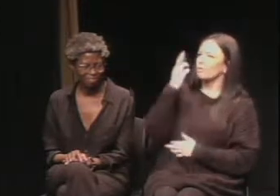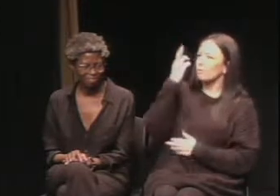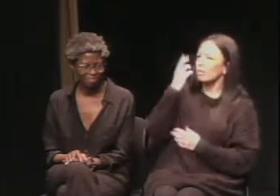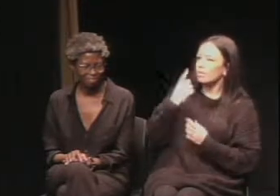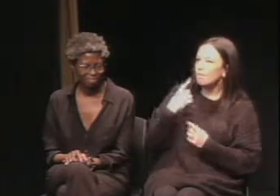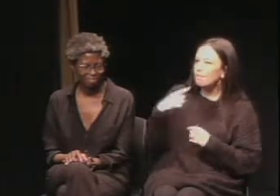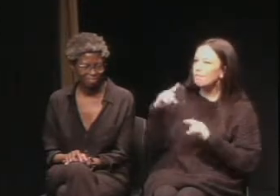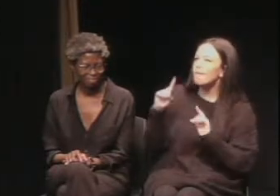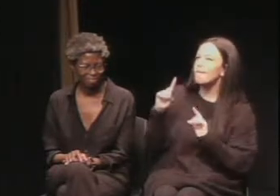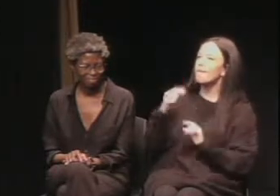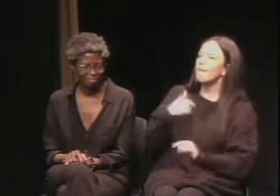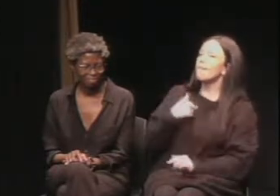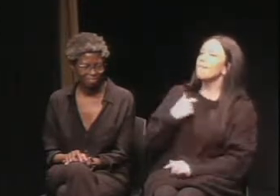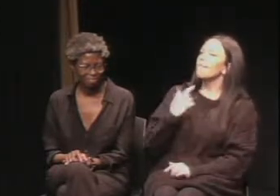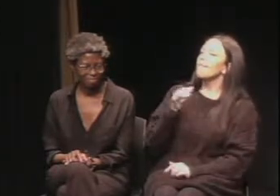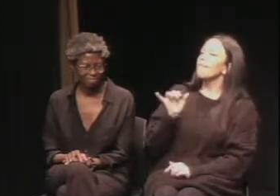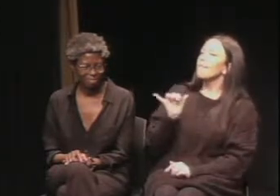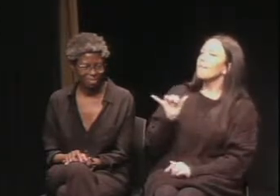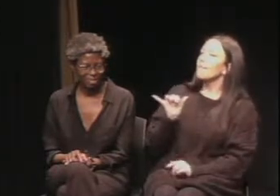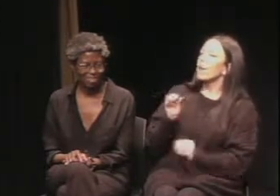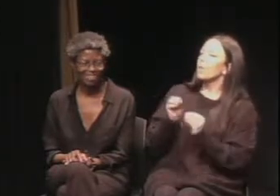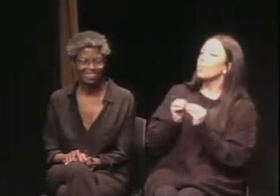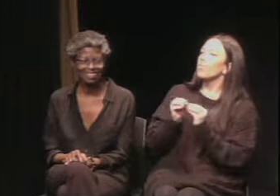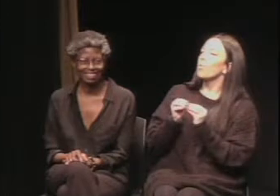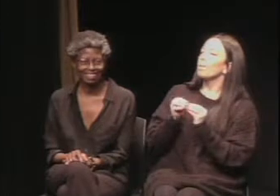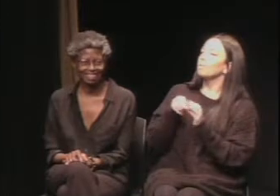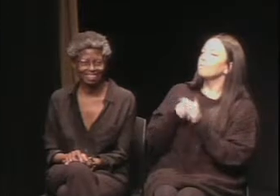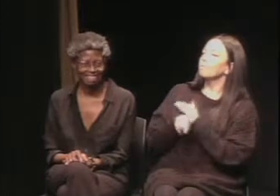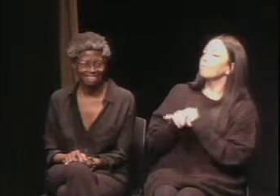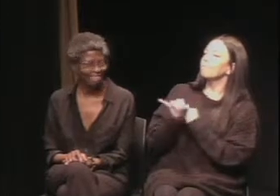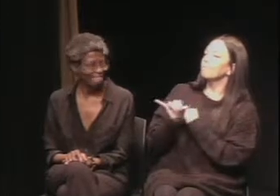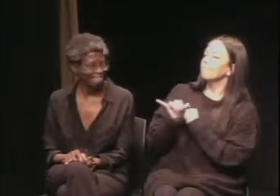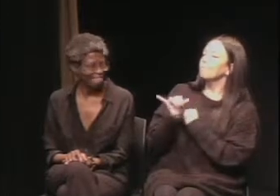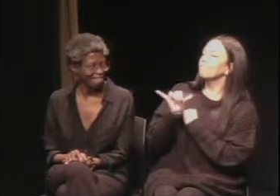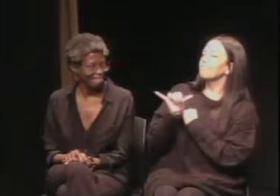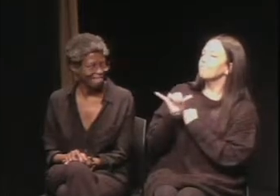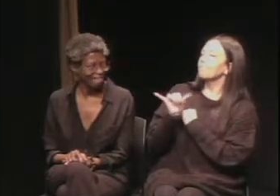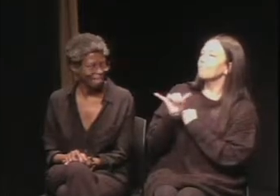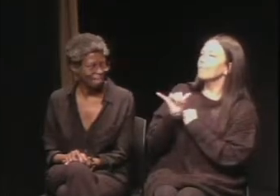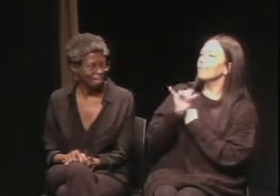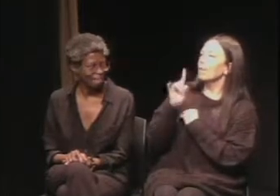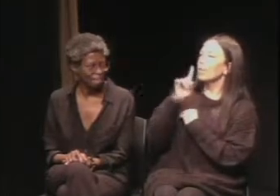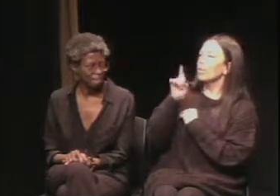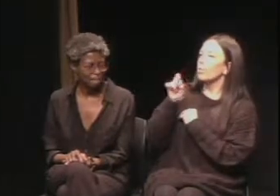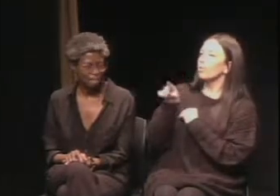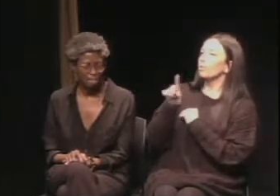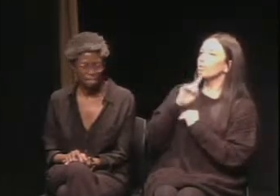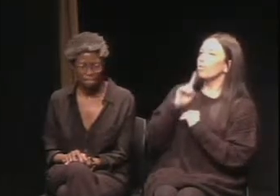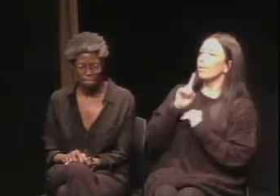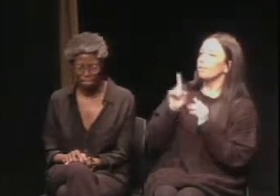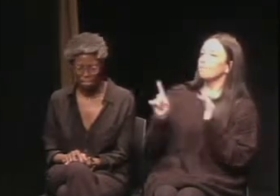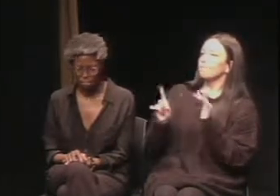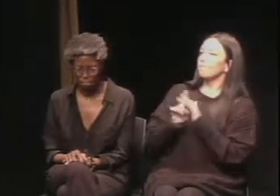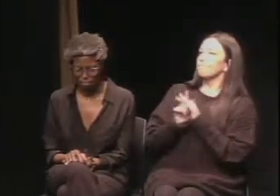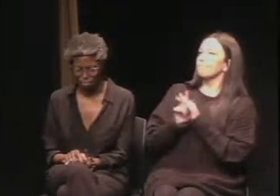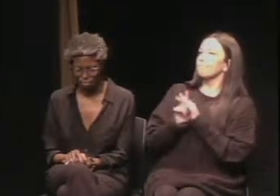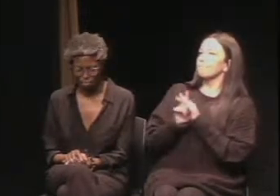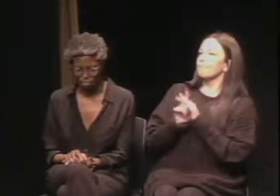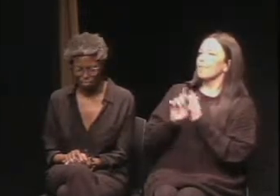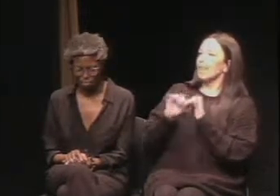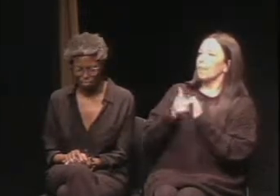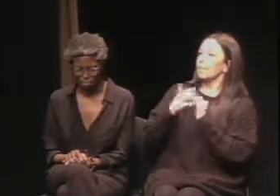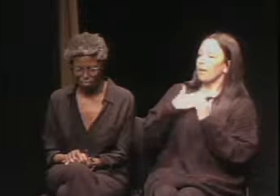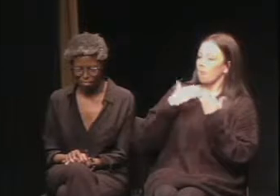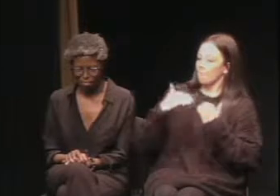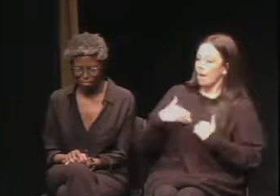was like, oh, wait, is there more to this? Yeah. You know? Yeah. And that's where that question came from. Right. I was like, how does this body that